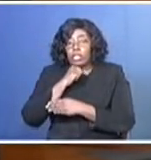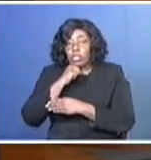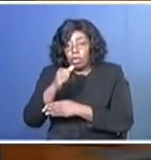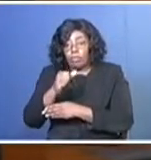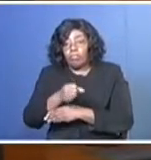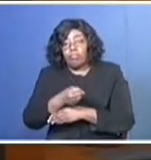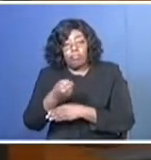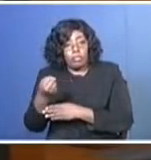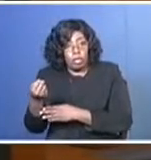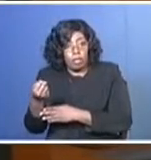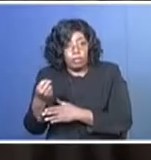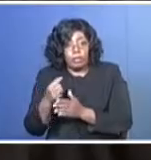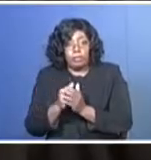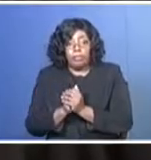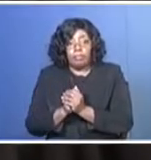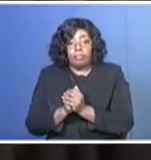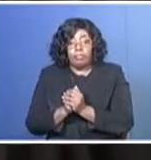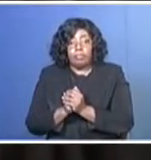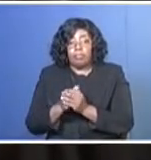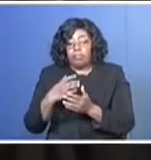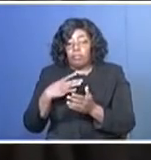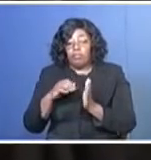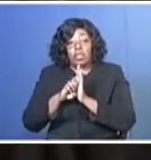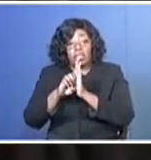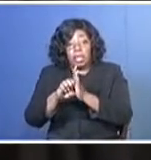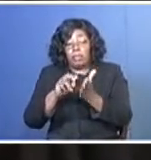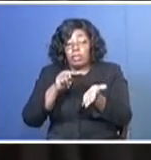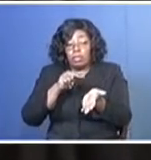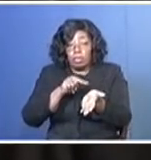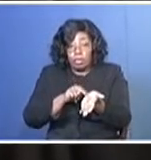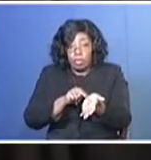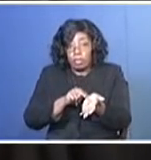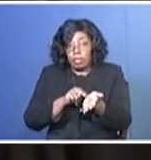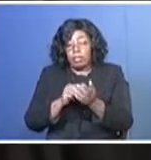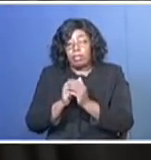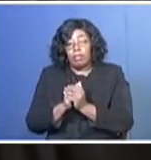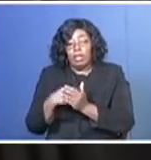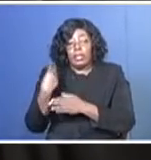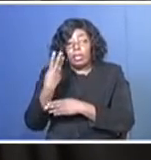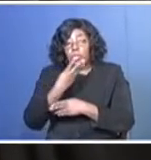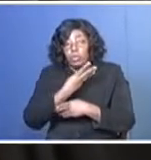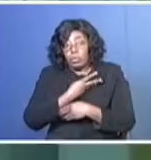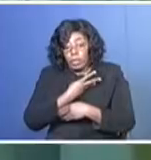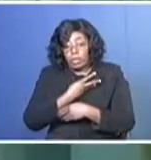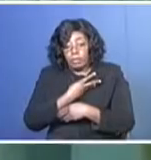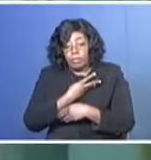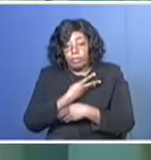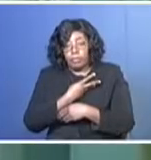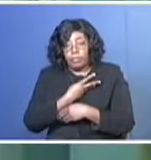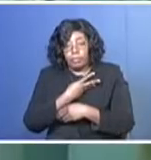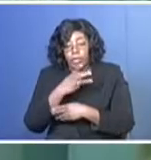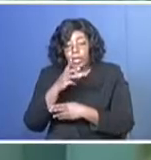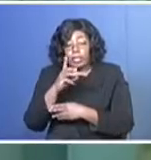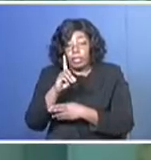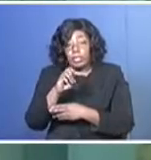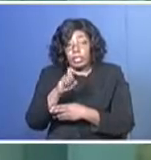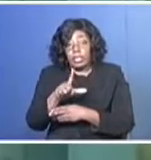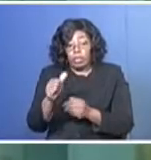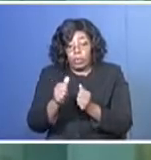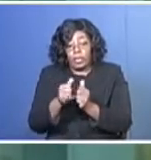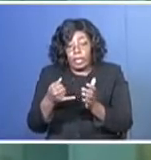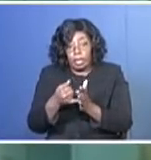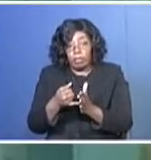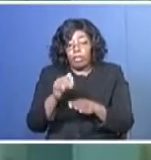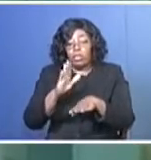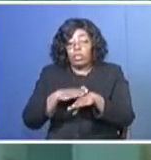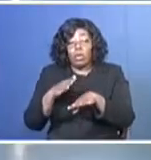address, like the nurses, that we would deal with it. Call the nurses